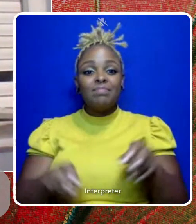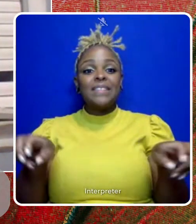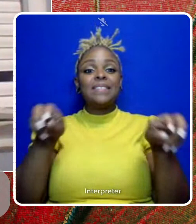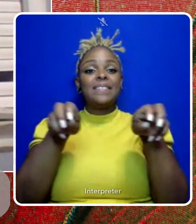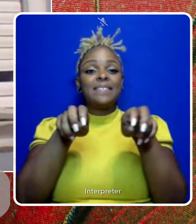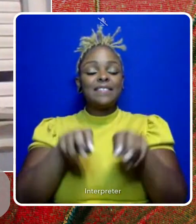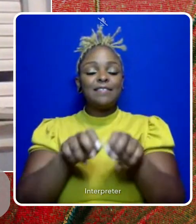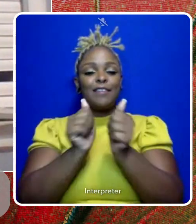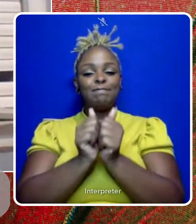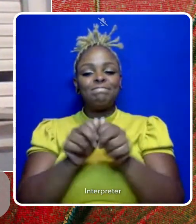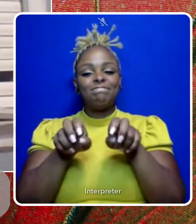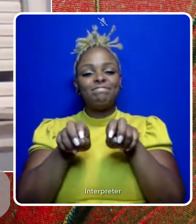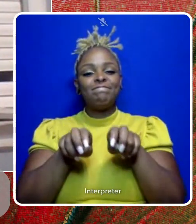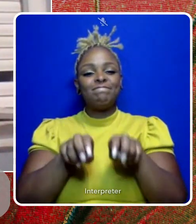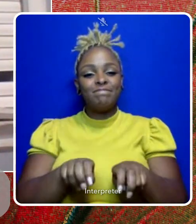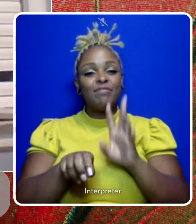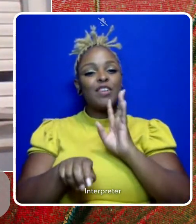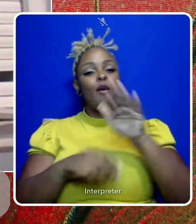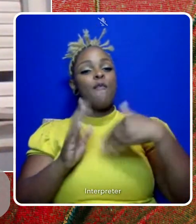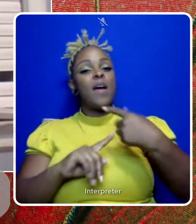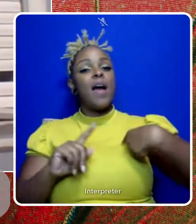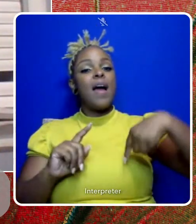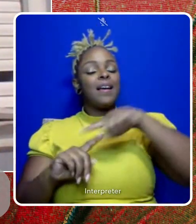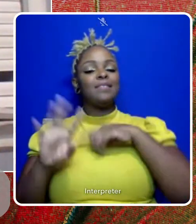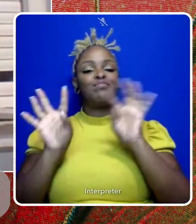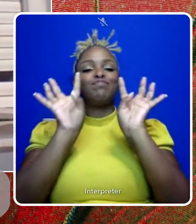Holding questions on our tongues,